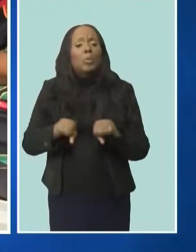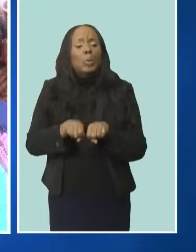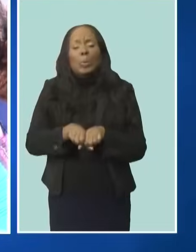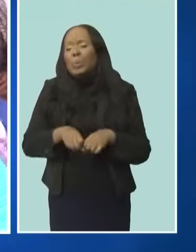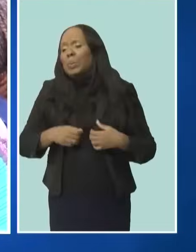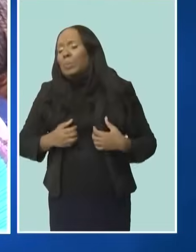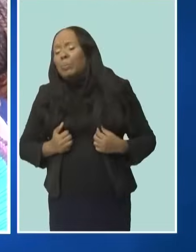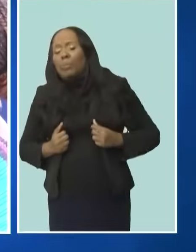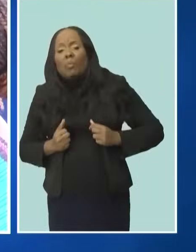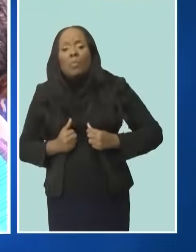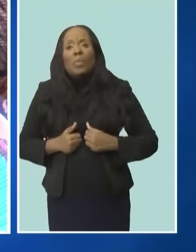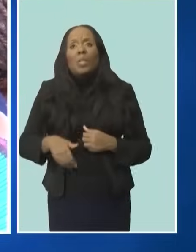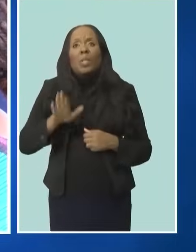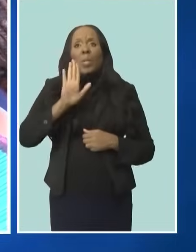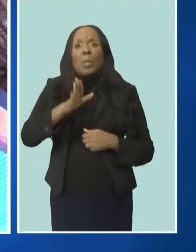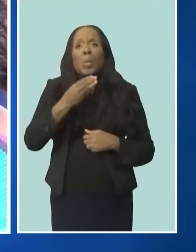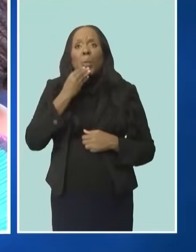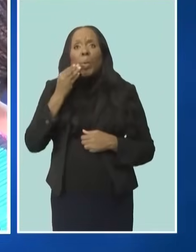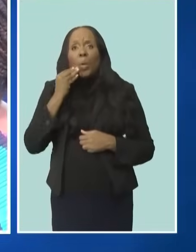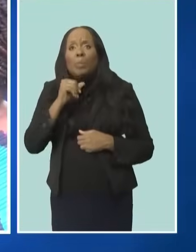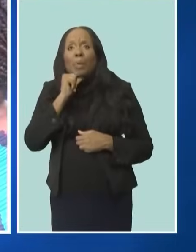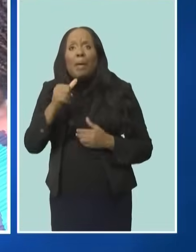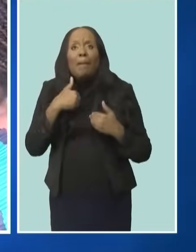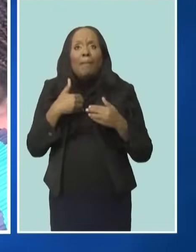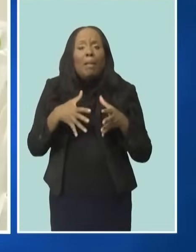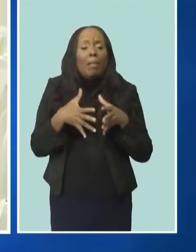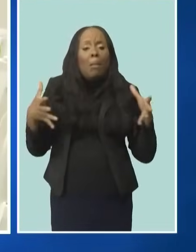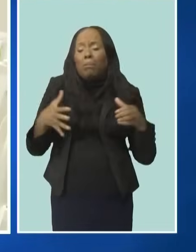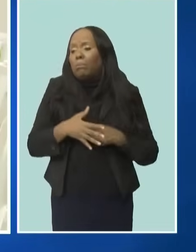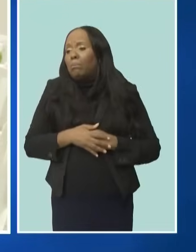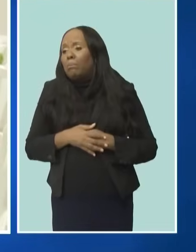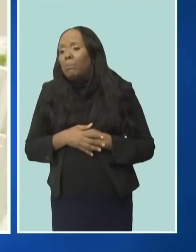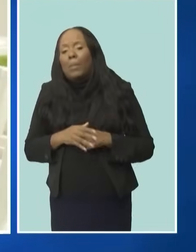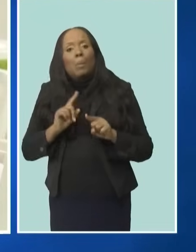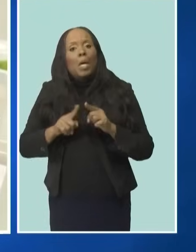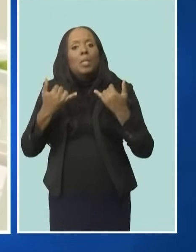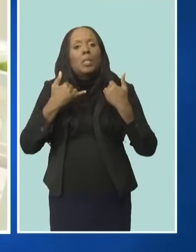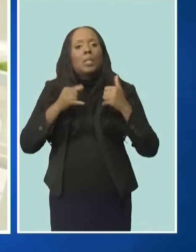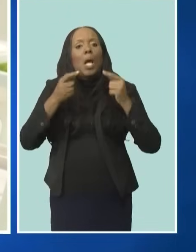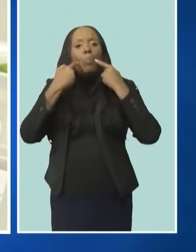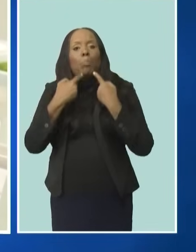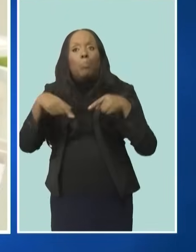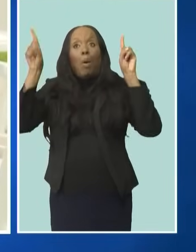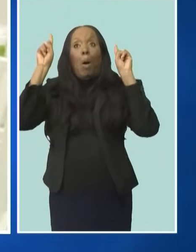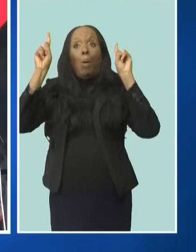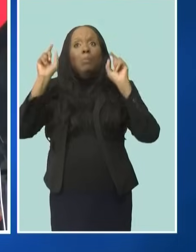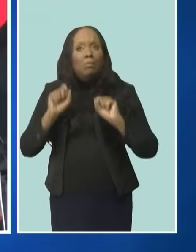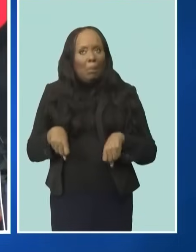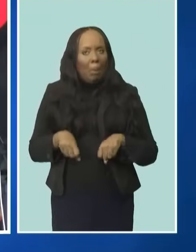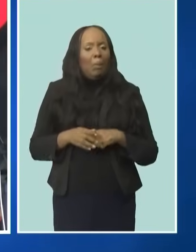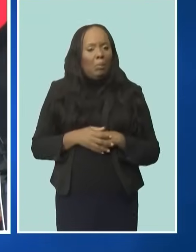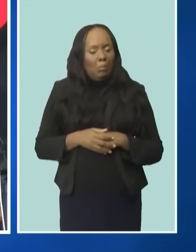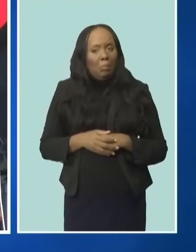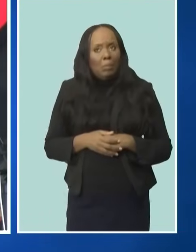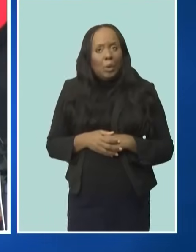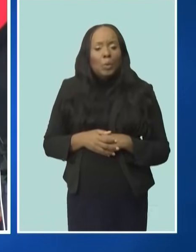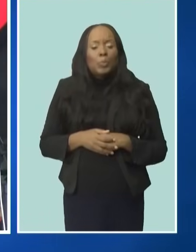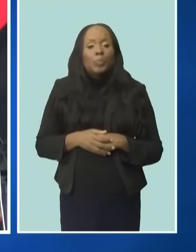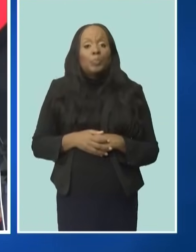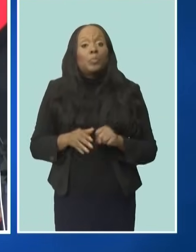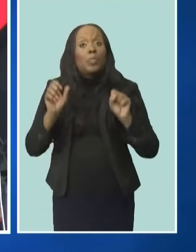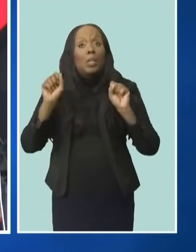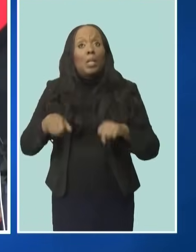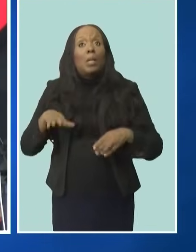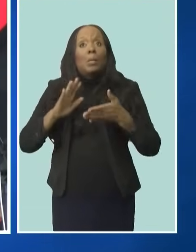homes that don't have much, and that you can aspire to achieve and to